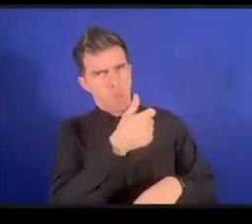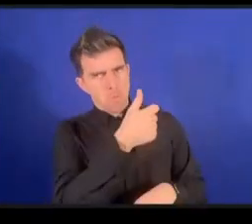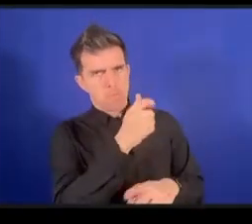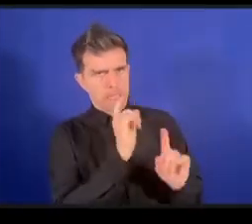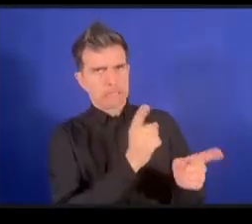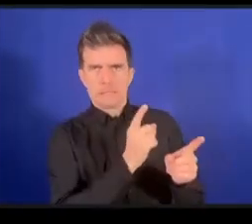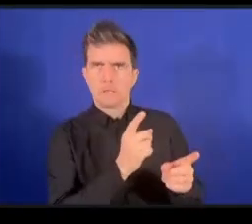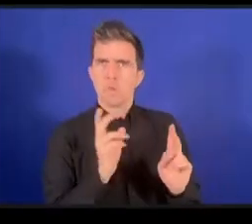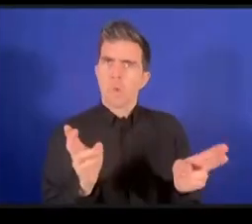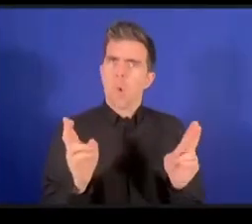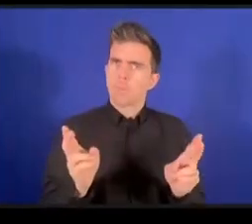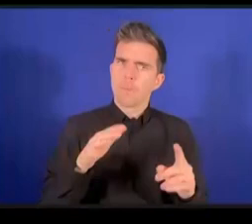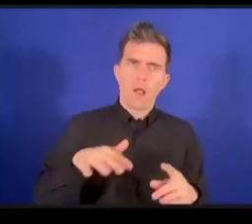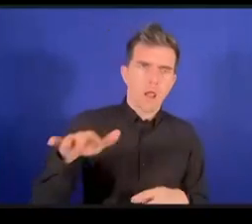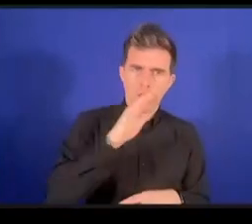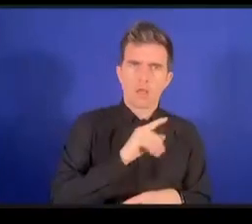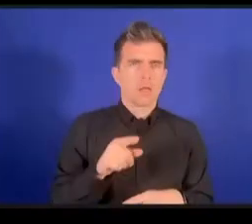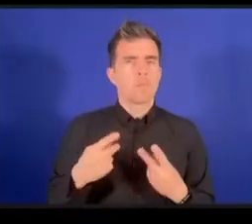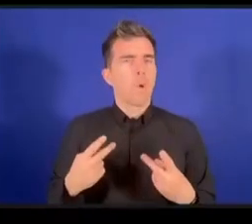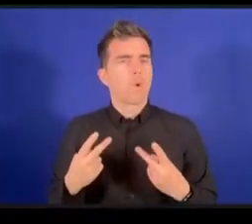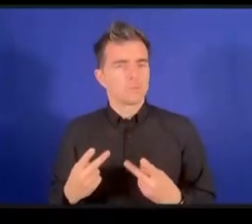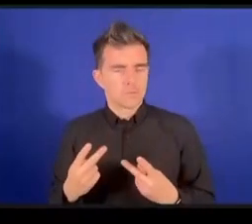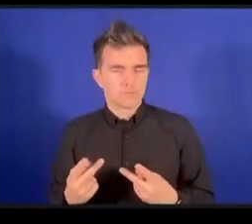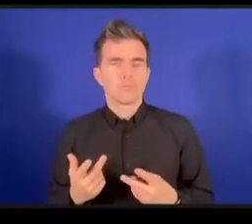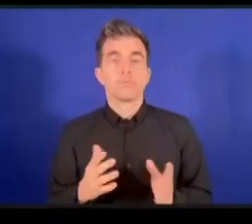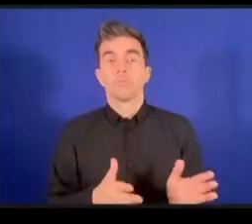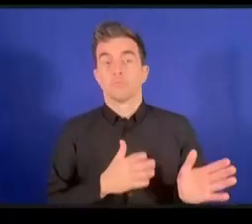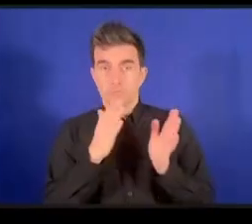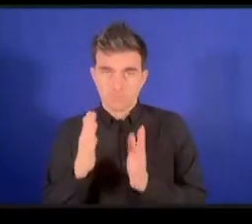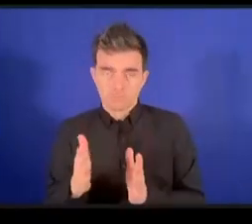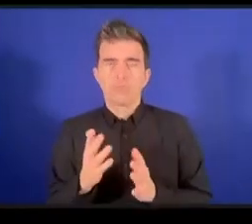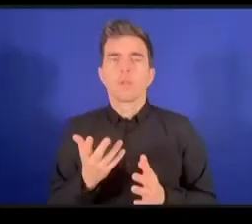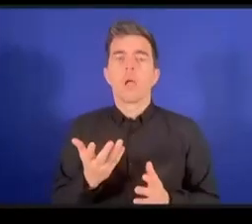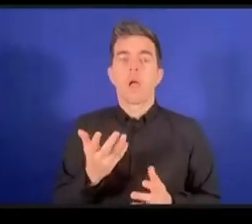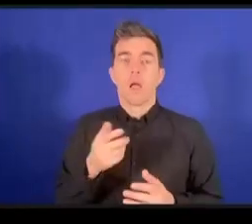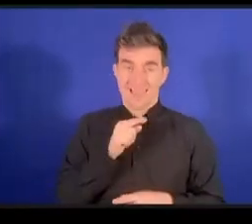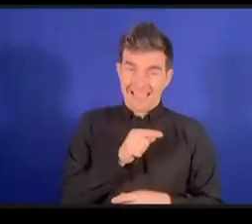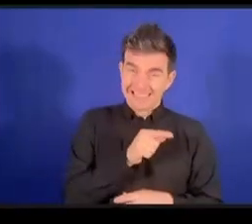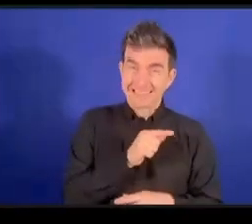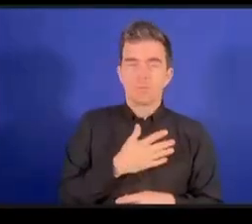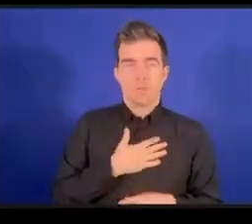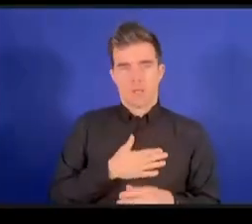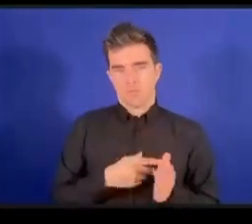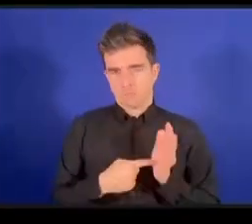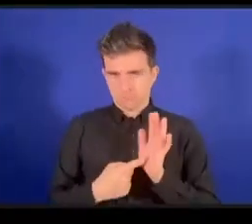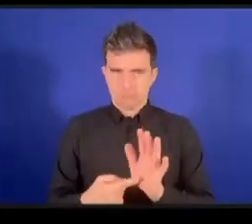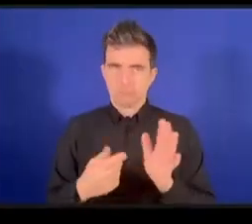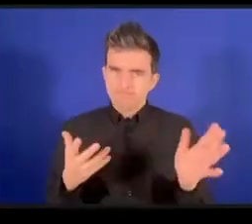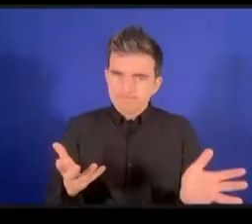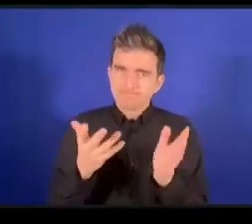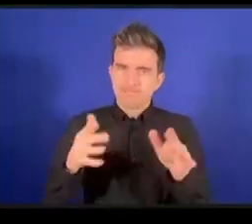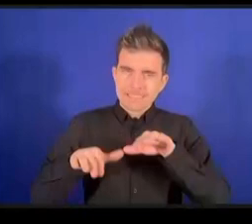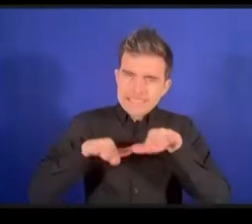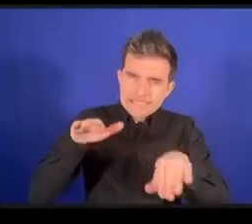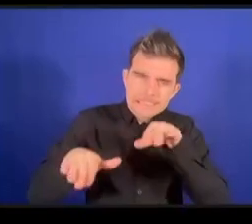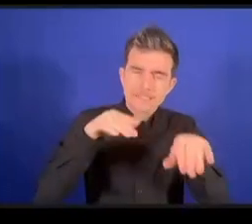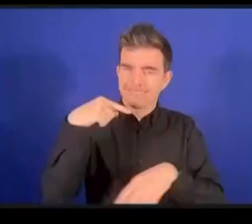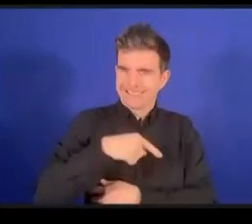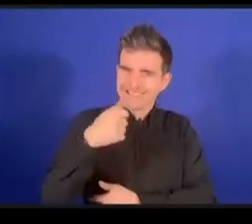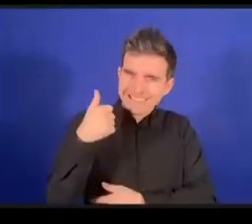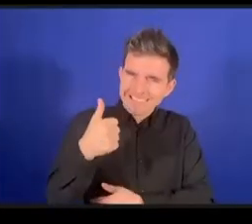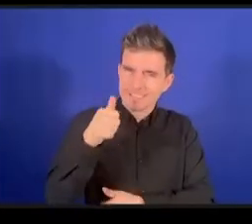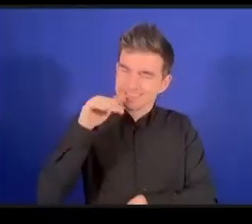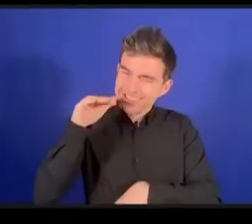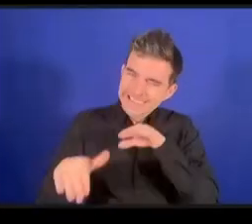in good practice are indeed the development and adherence to standards. So certainly it's of